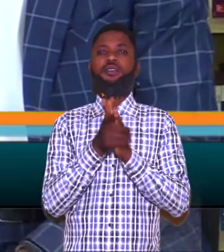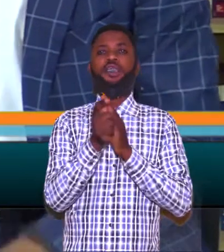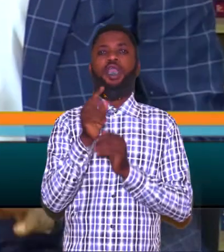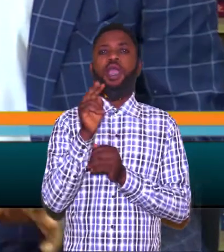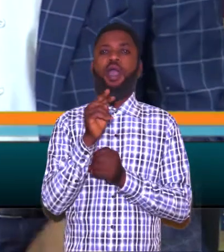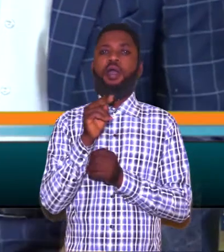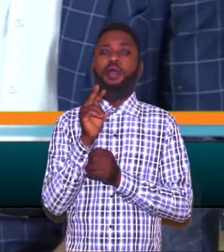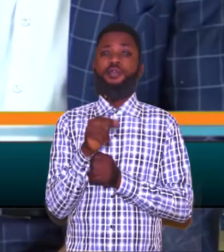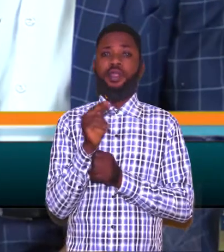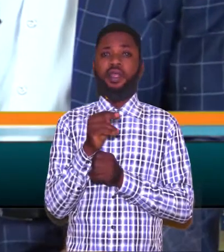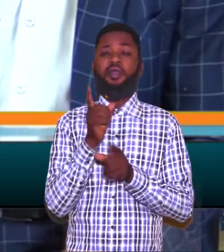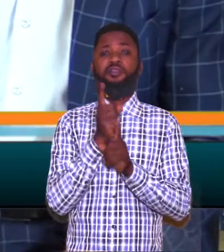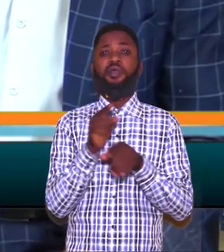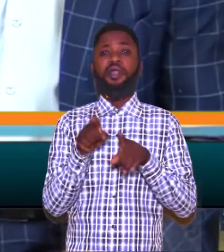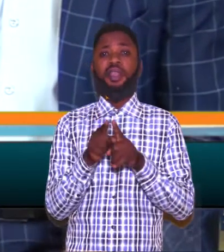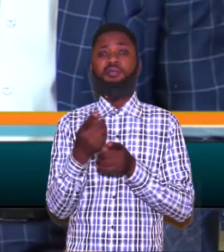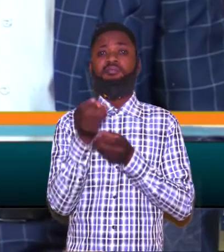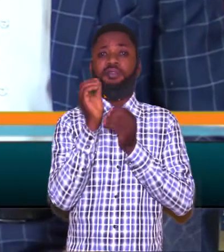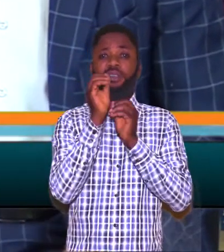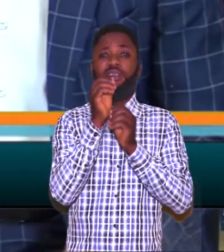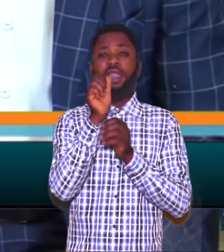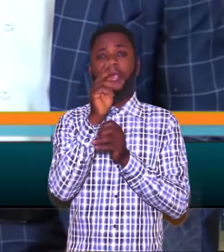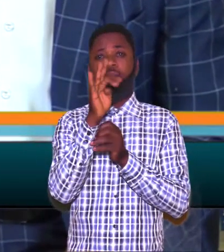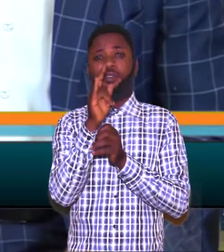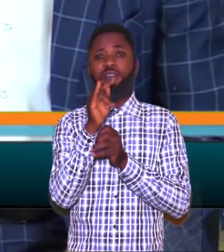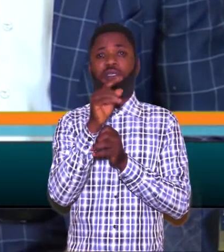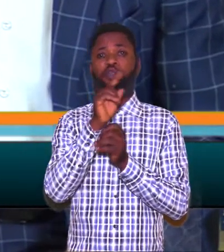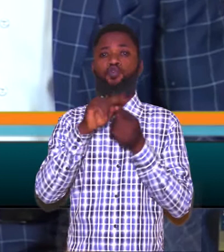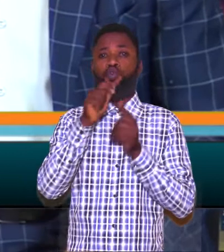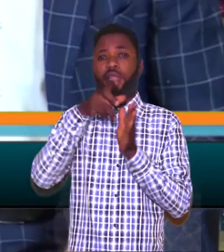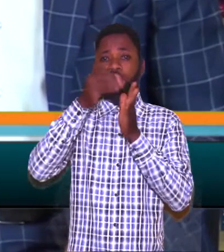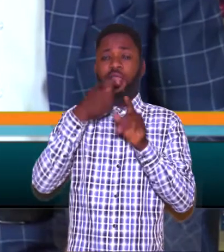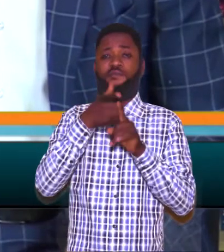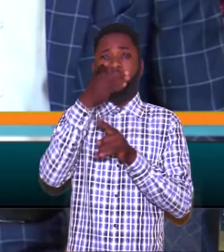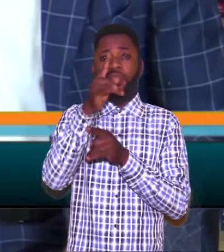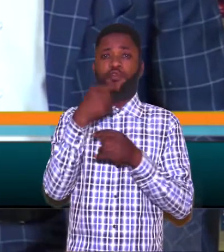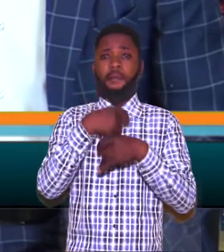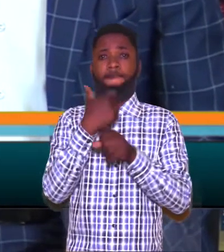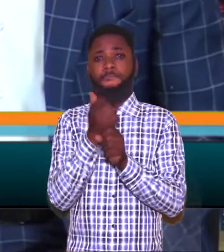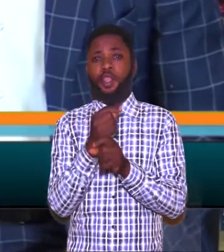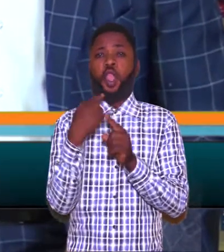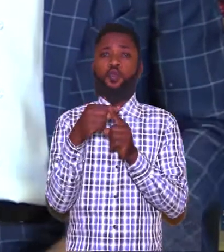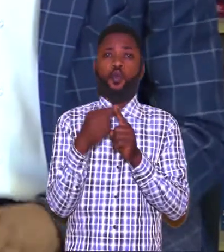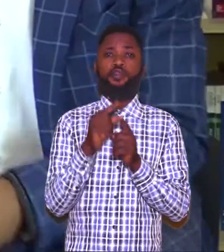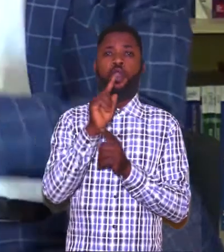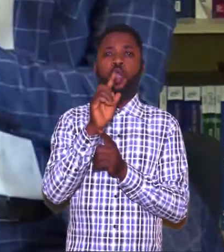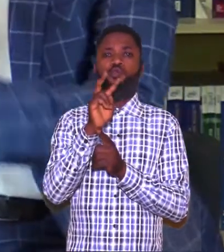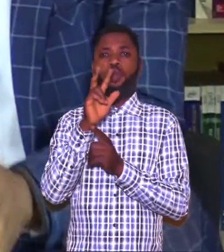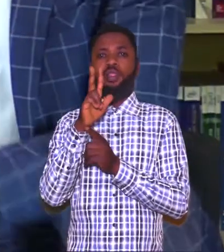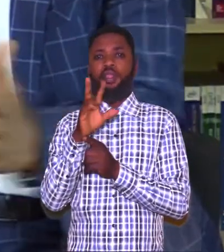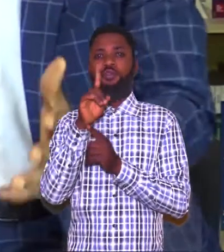required. It's just like you teaching ABC to a student. From there you can form words. 1, 2, 3, you can